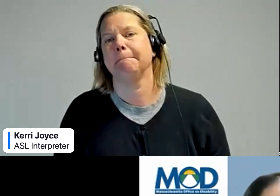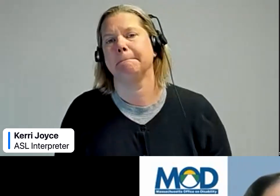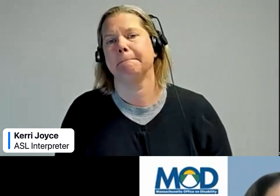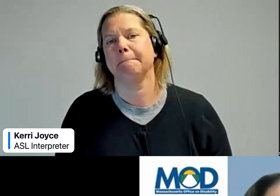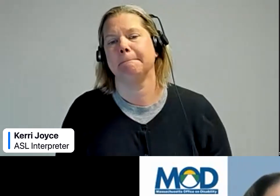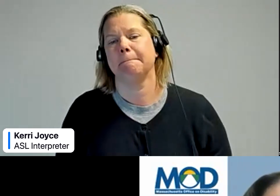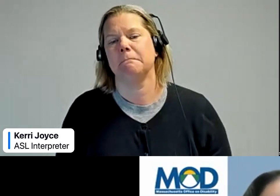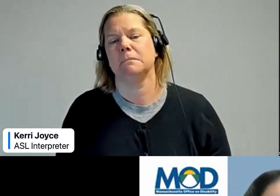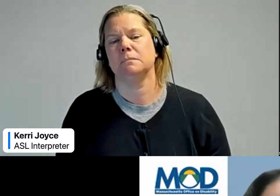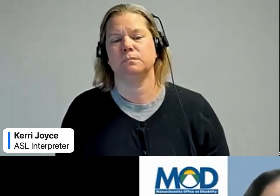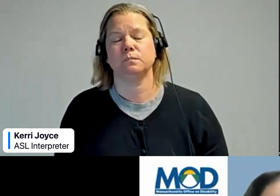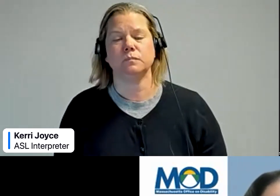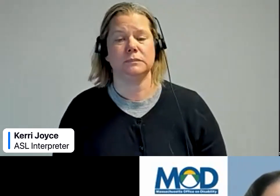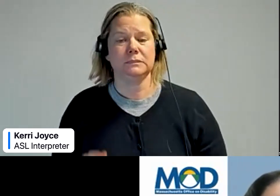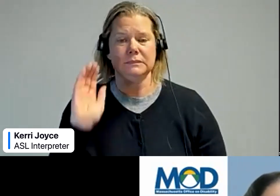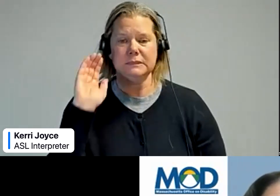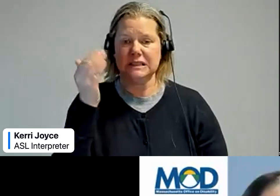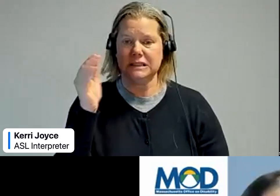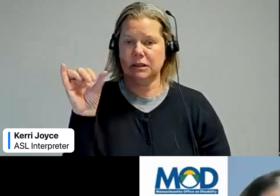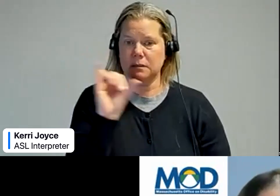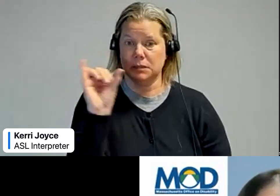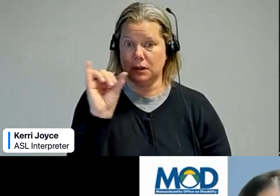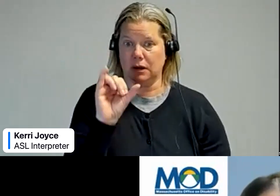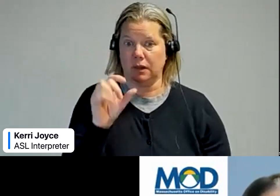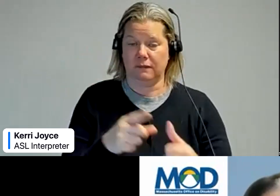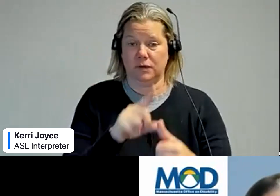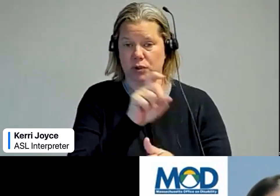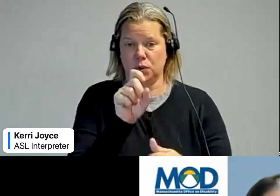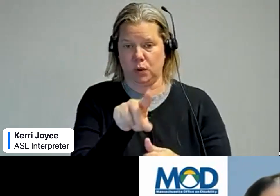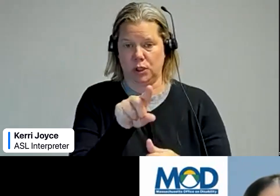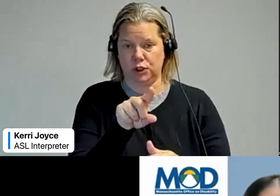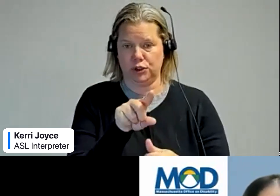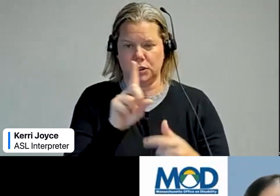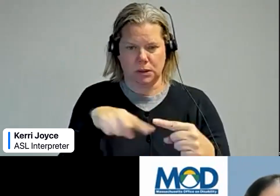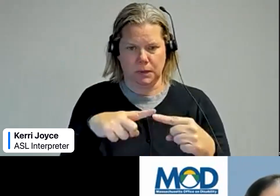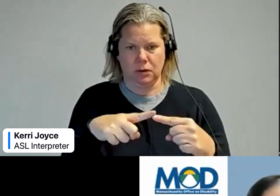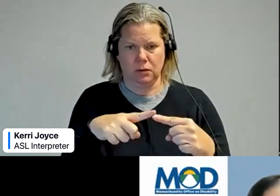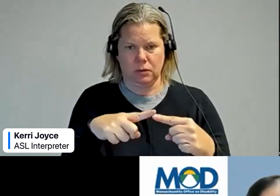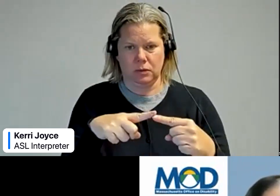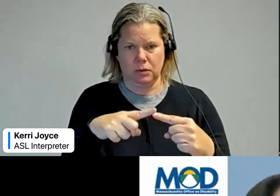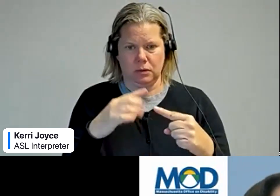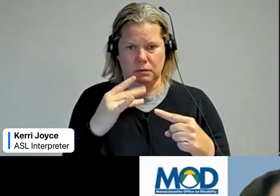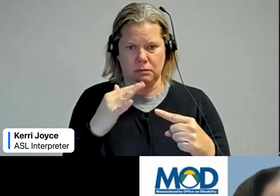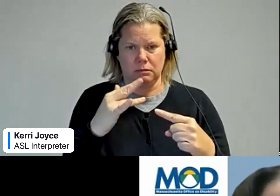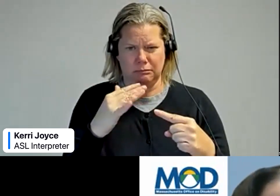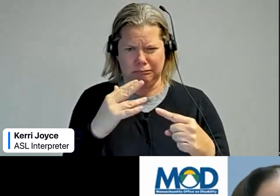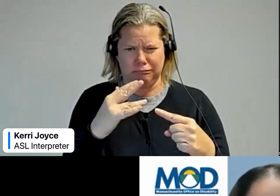It sounds like the first question may be about whether